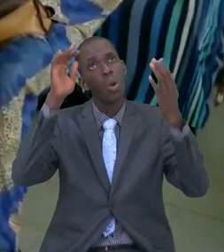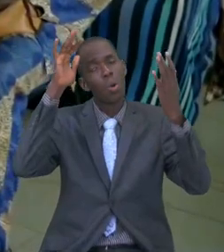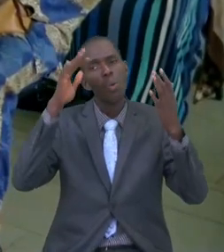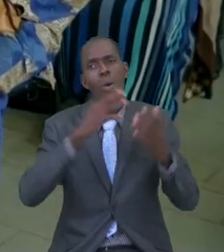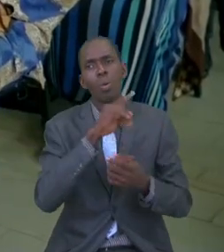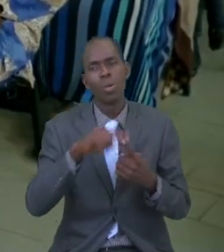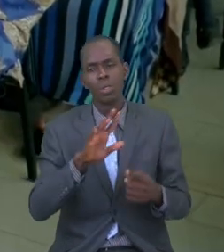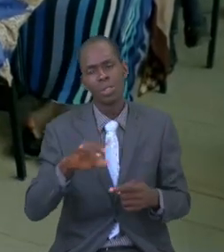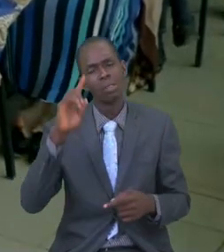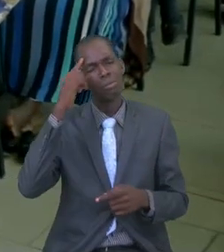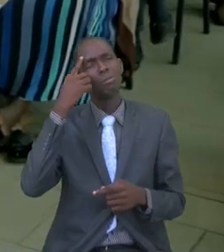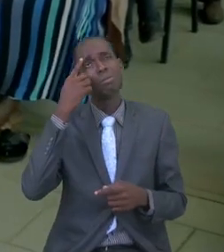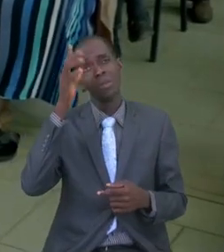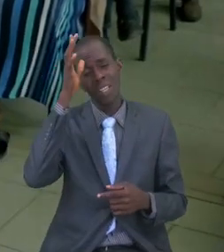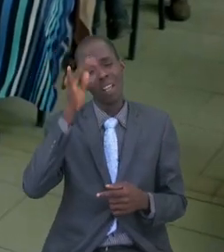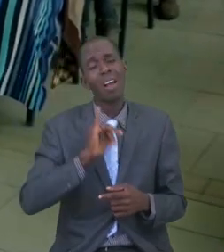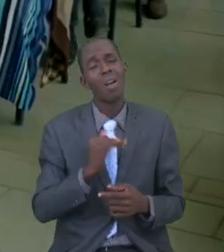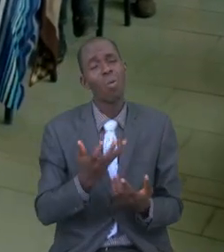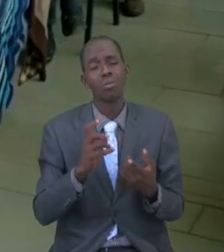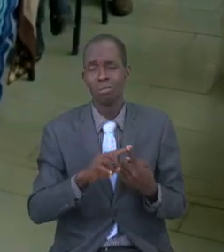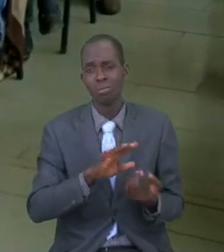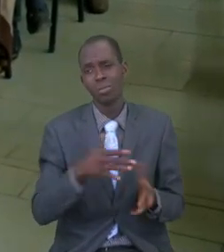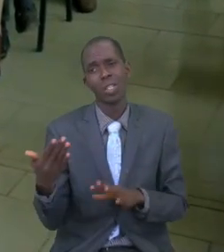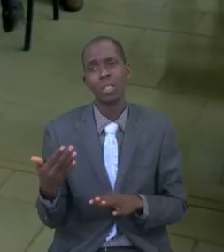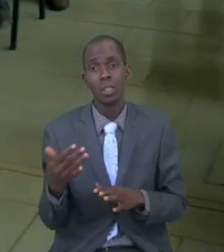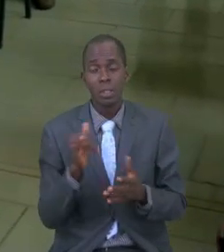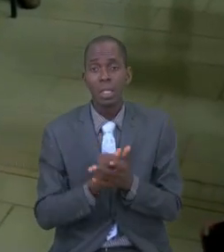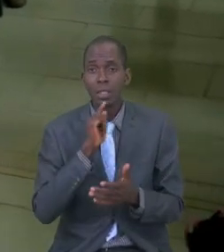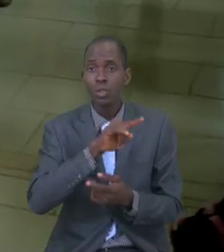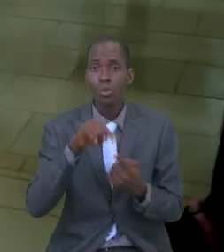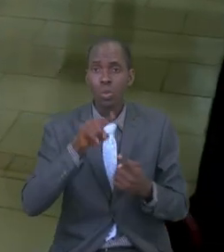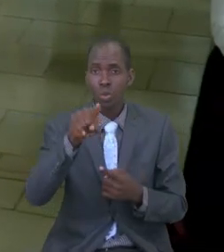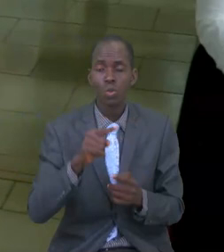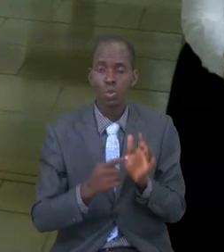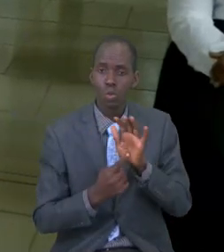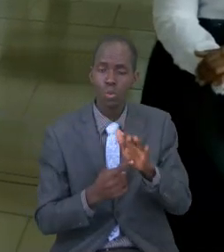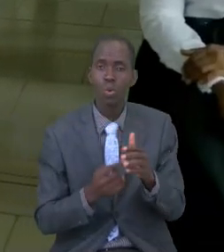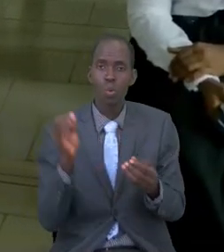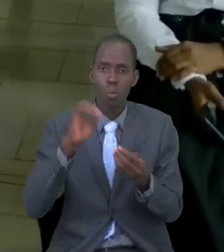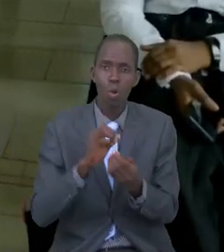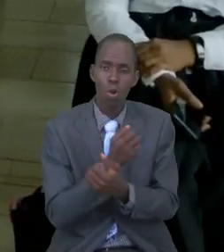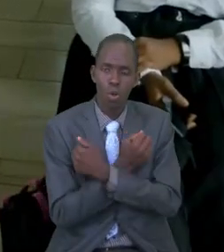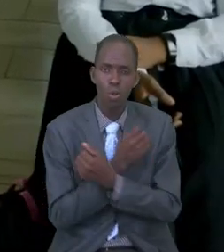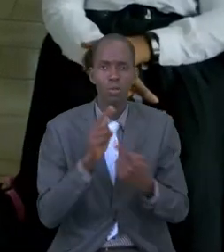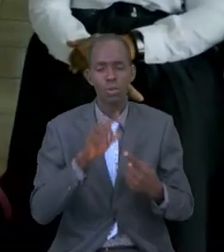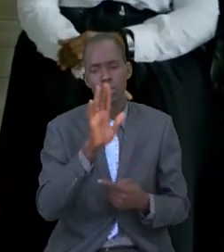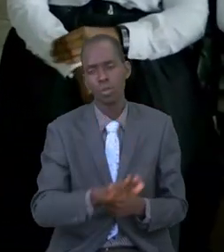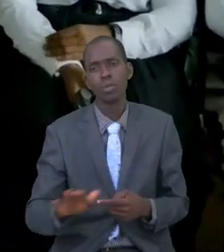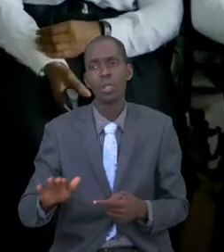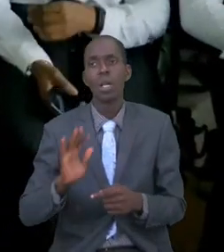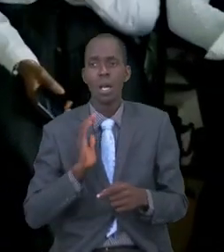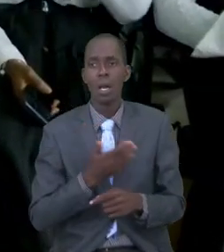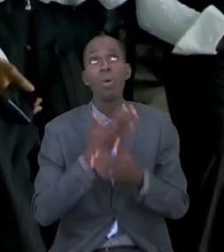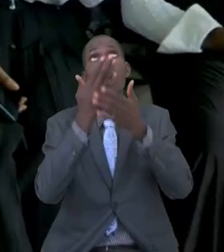it's better for me to die, I don't want to live, that's when you love them more. And our Heavenly Father is the